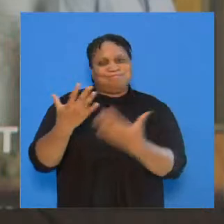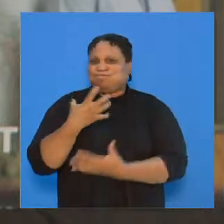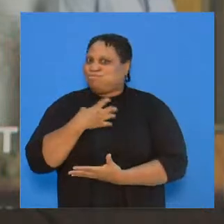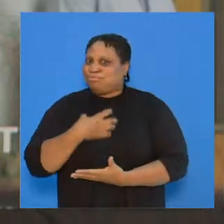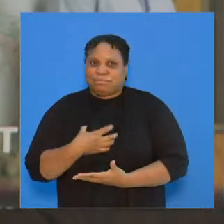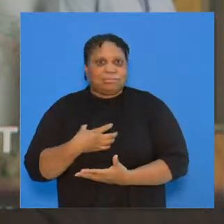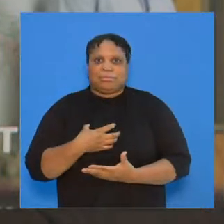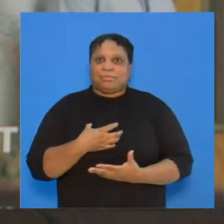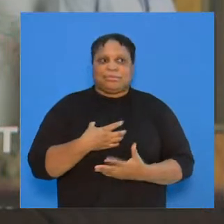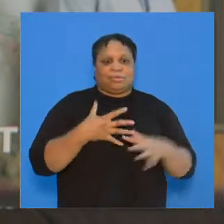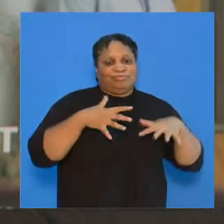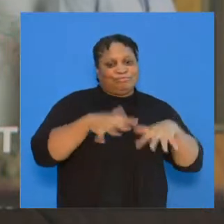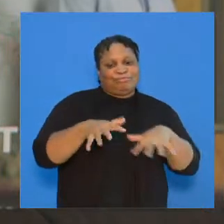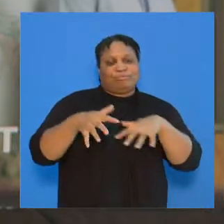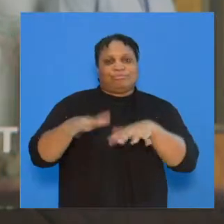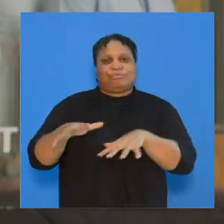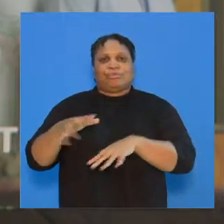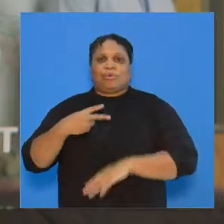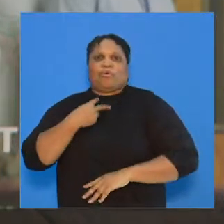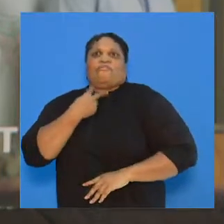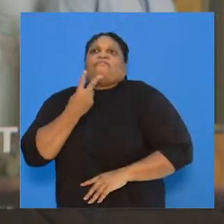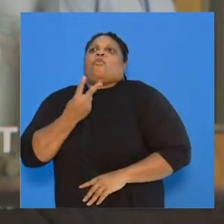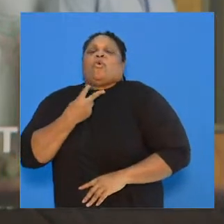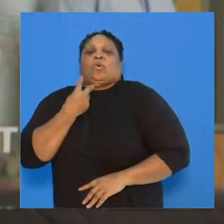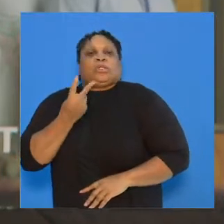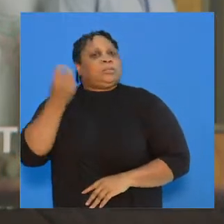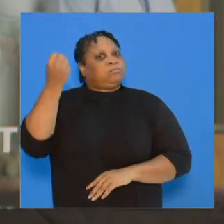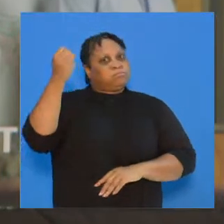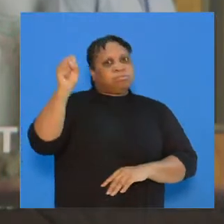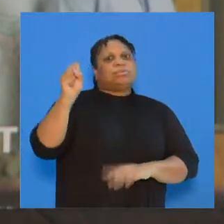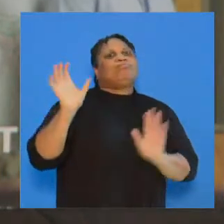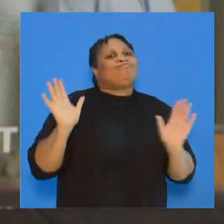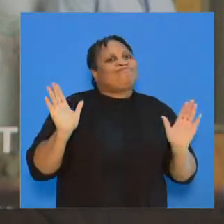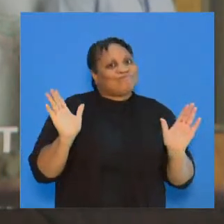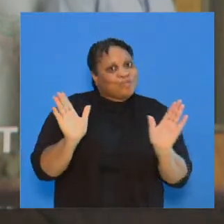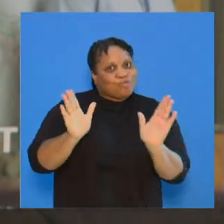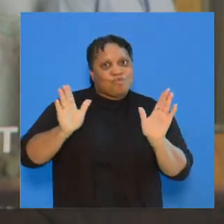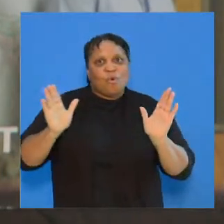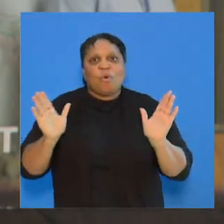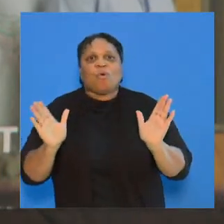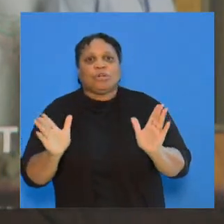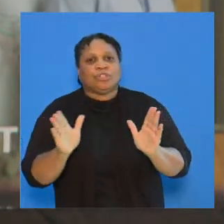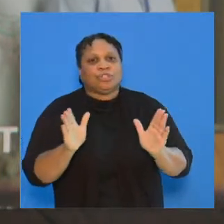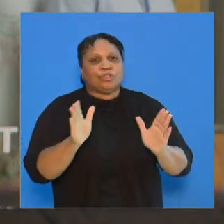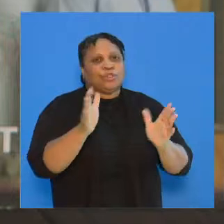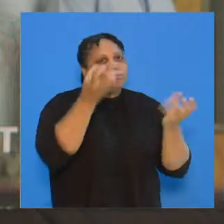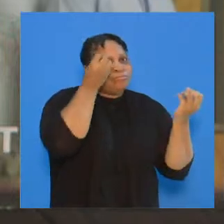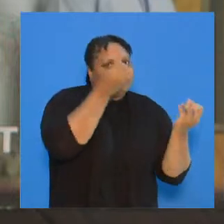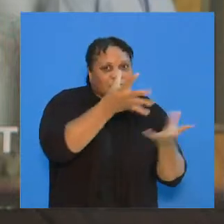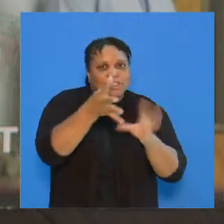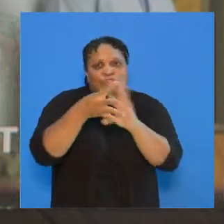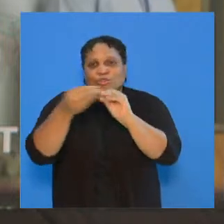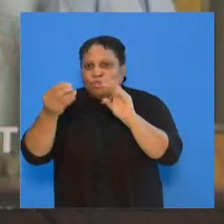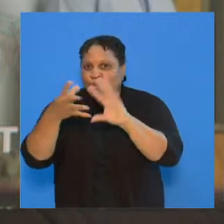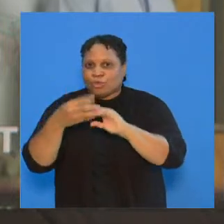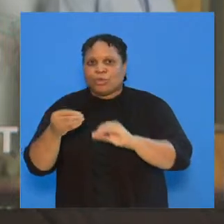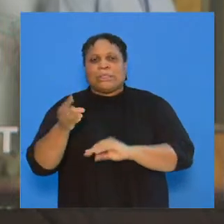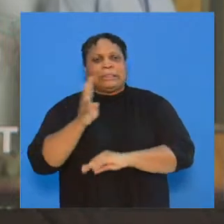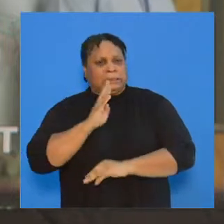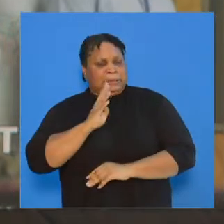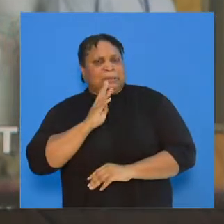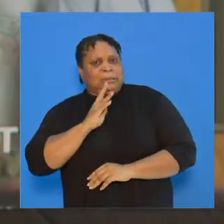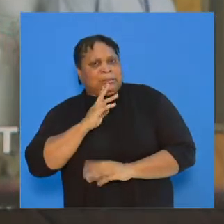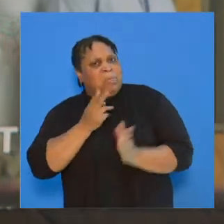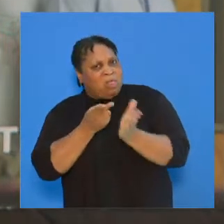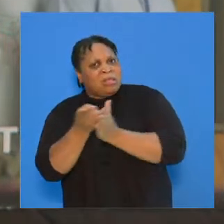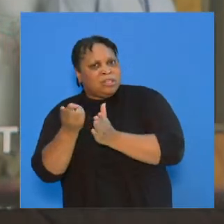to the streets or used their voices, because I want to encourage you to continue to share your stories and speak about these issues,